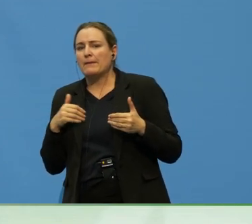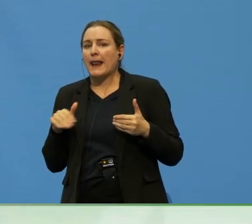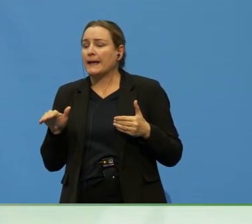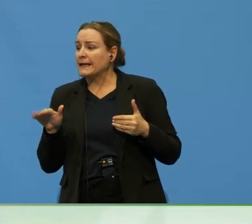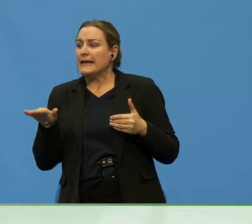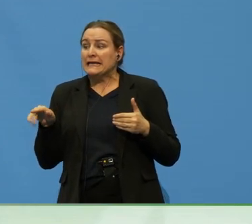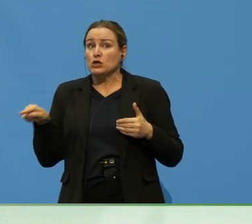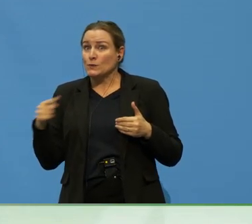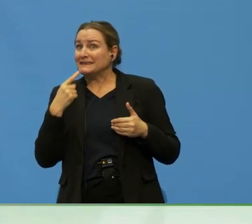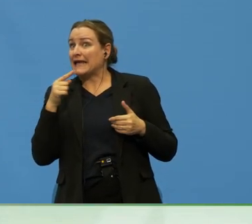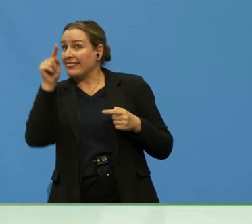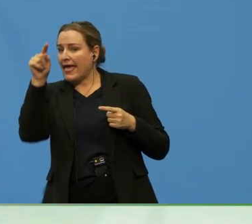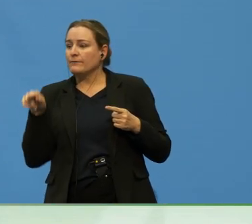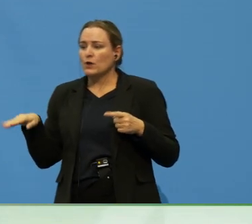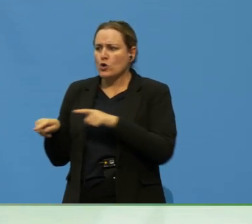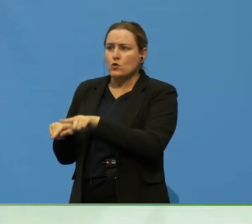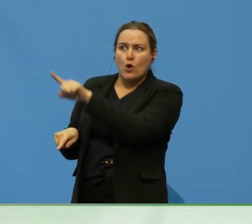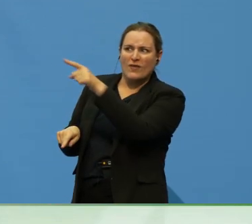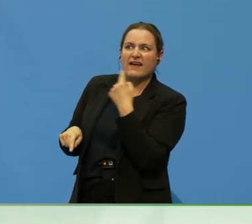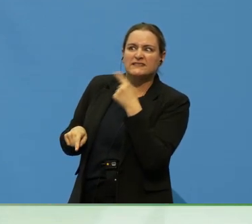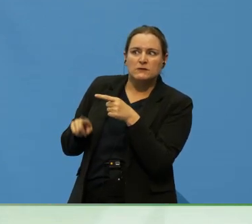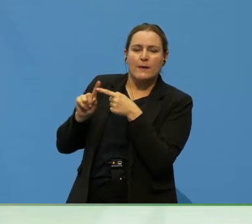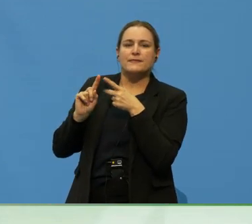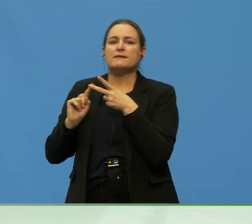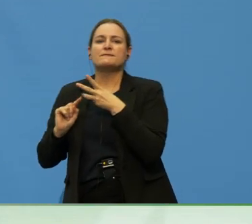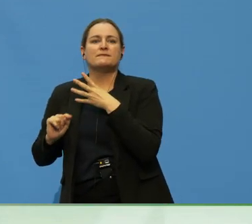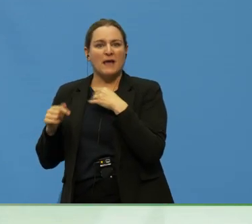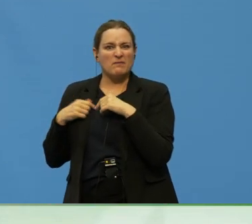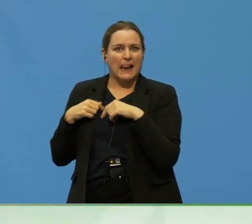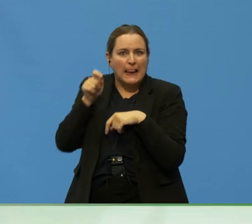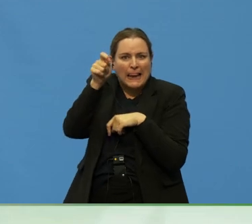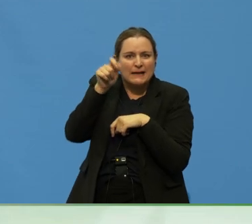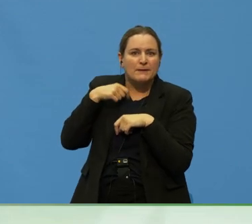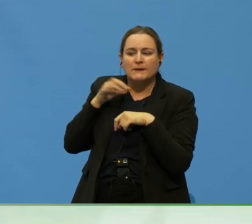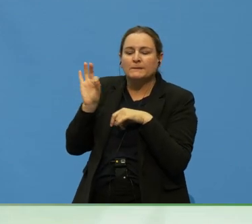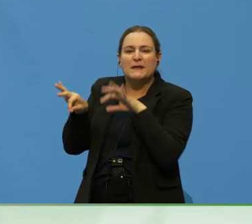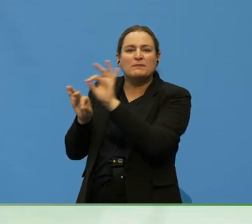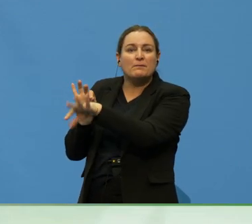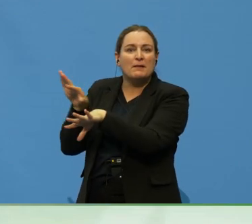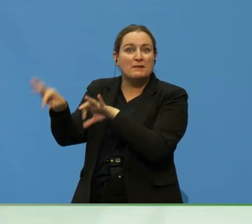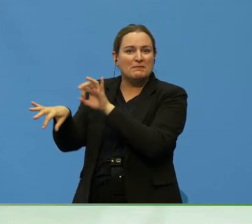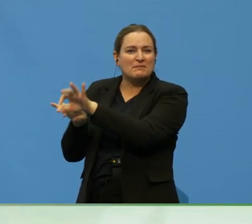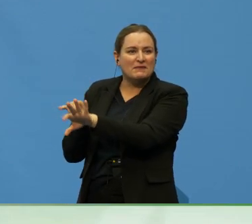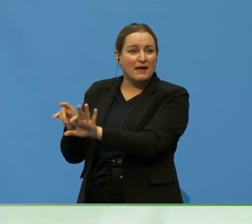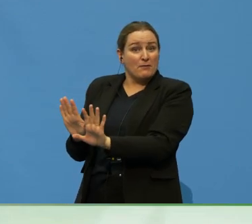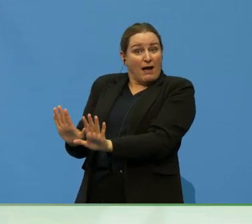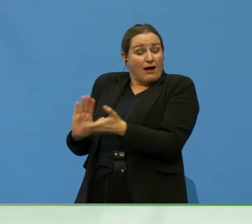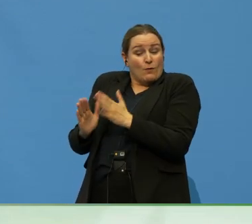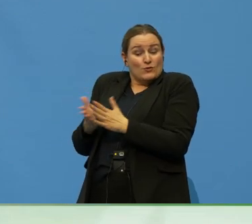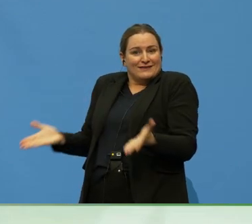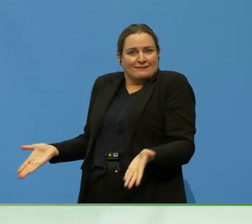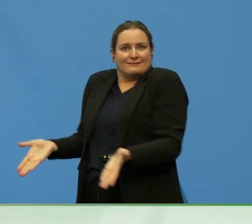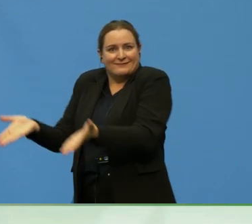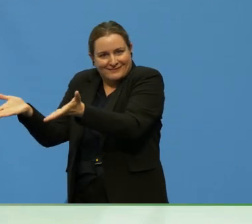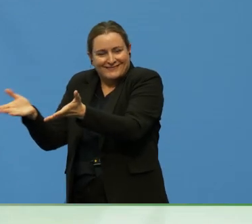things they might want to say to a minister to get a minister to jump a little bit higher. But I was very proud of the community because they